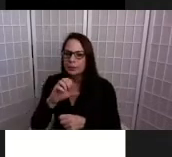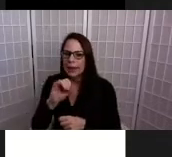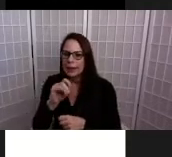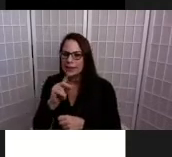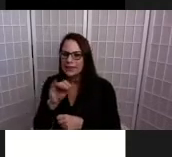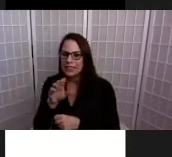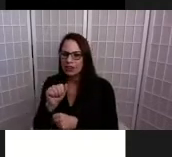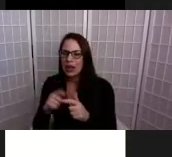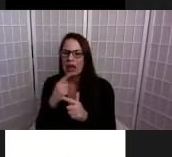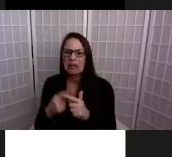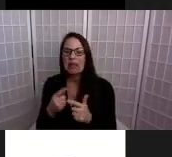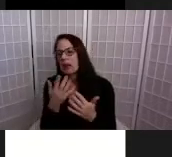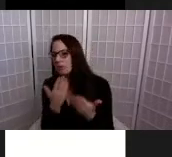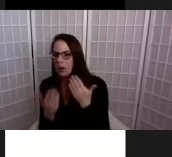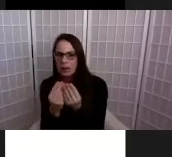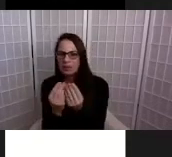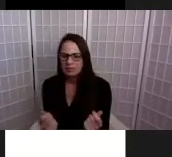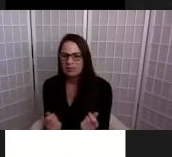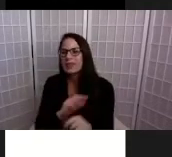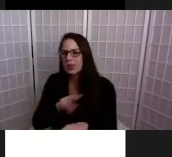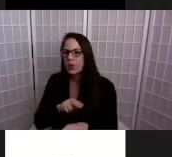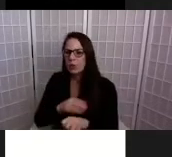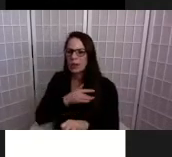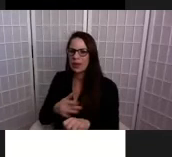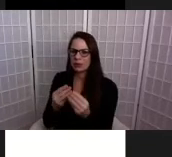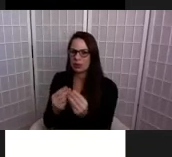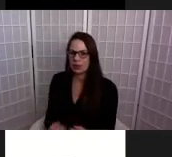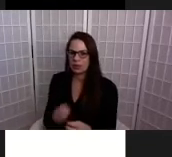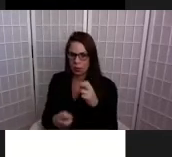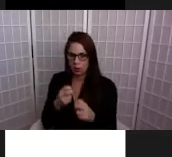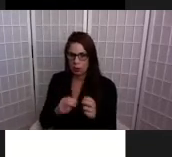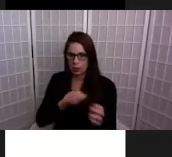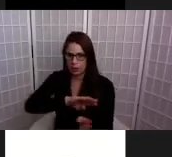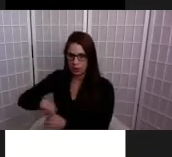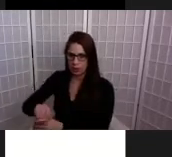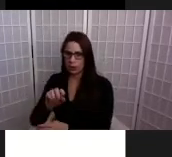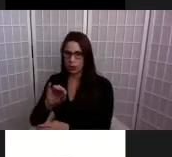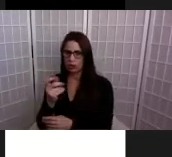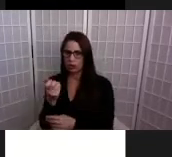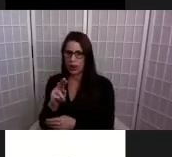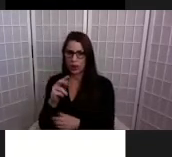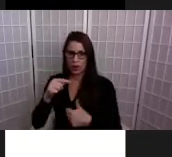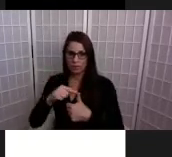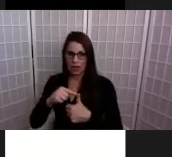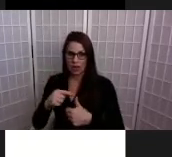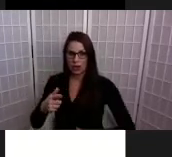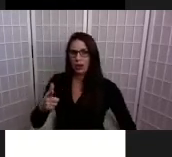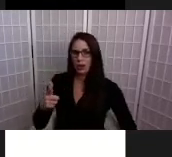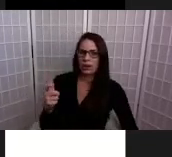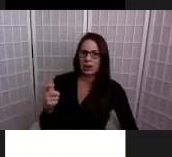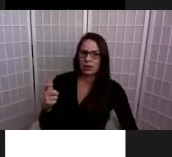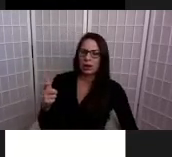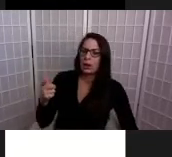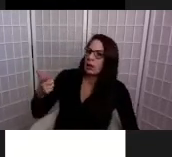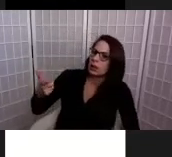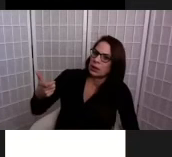generally resolves the problem. I want to talk a little bit about trigger fingers because, again, many of the symptoms of trigger